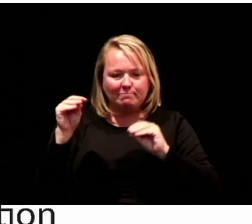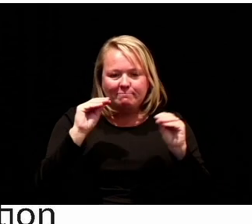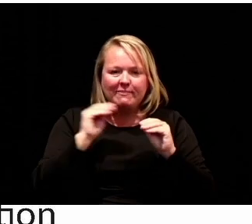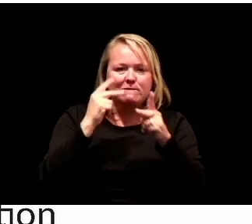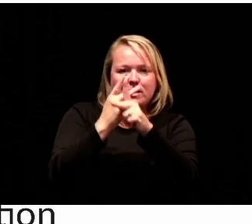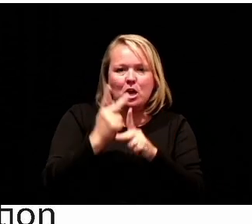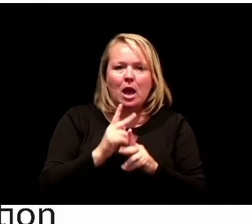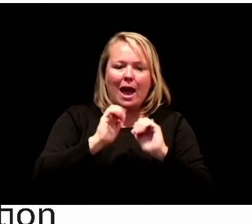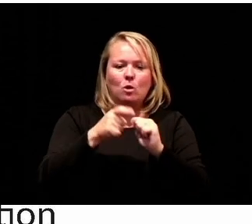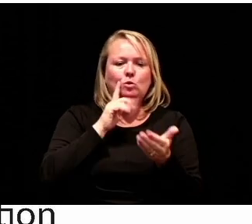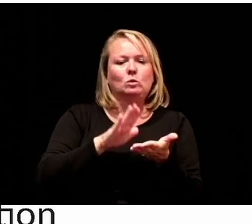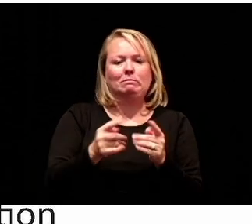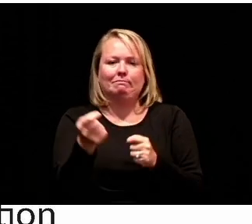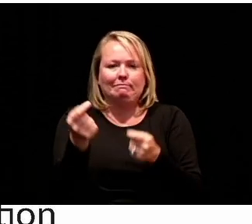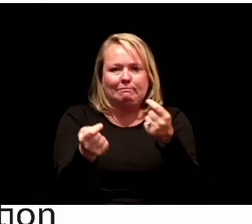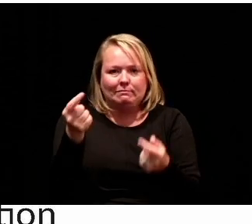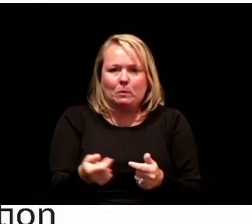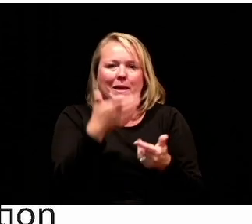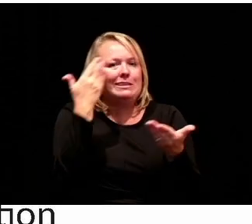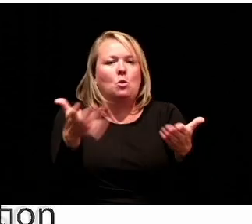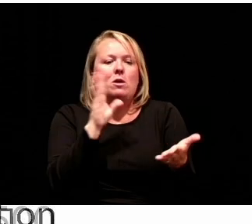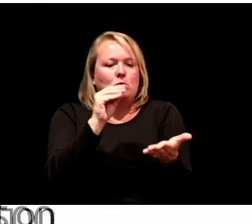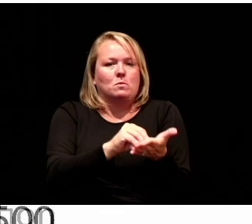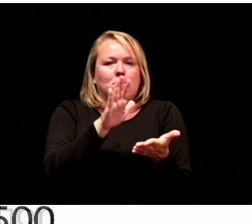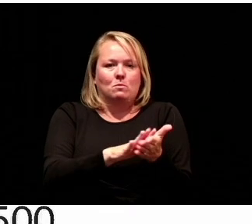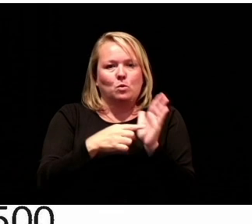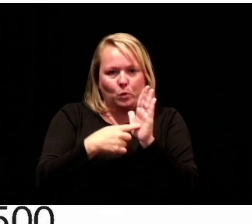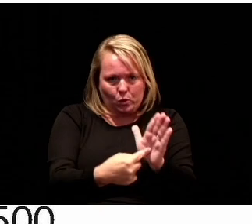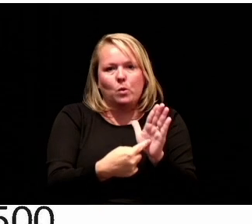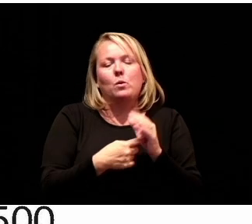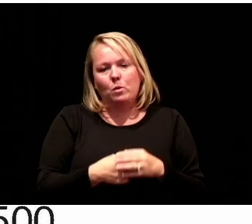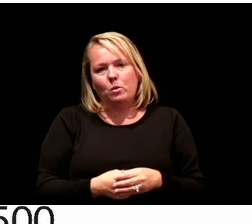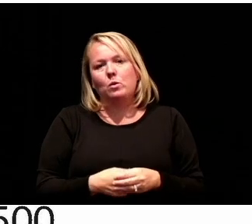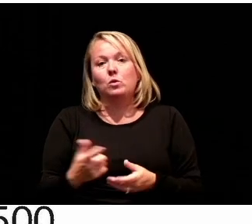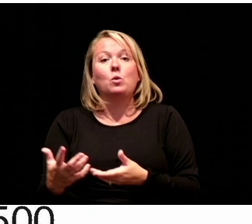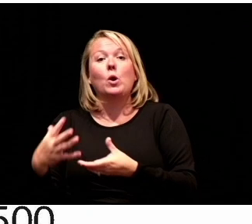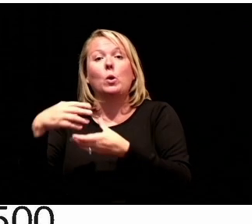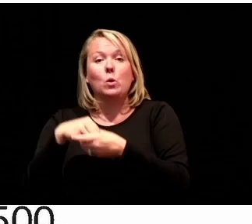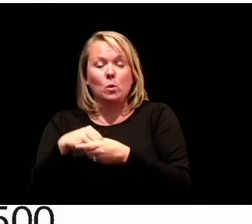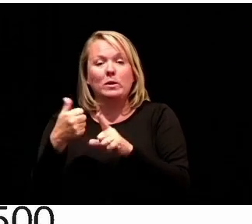Dr. King was assassinated. Then it got passed. Then in February